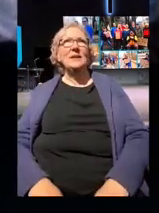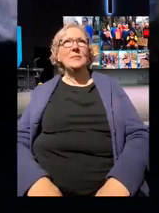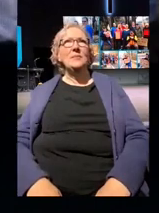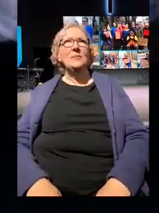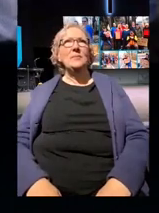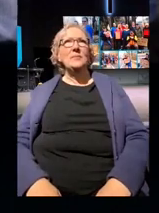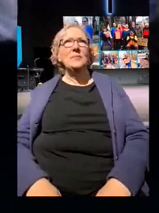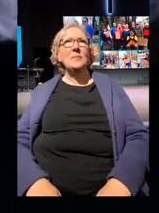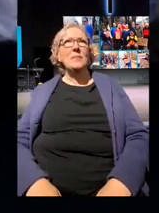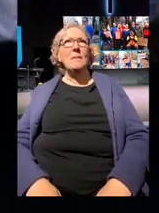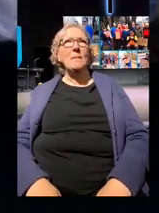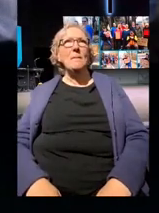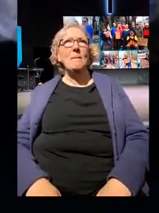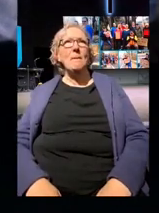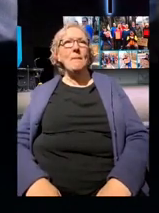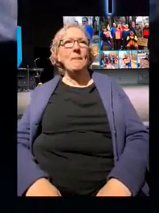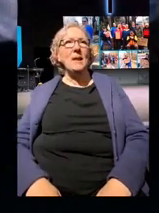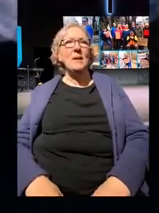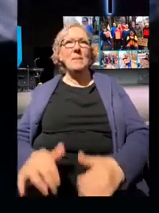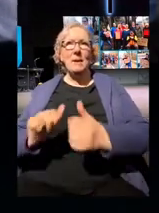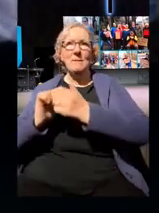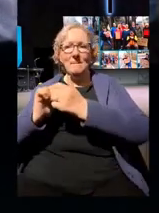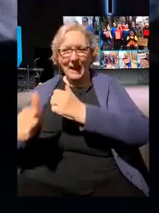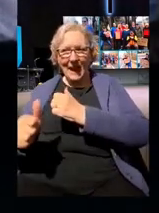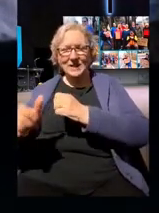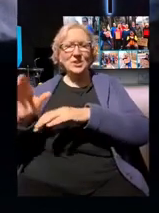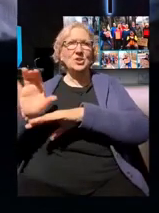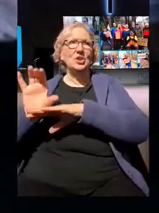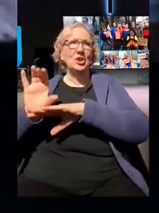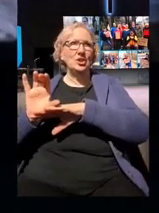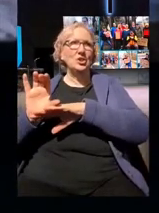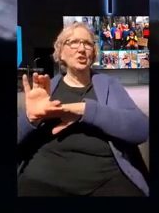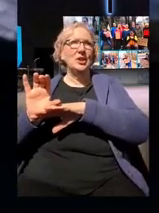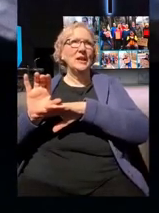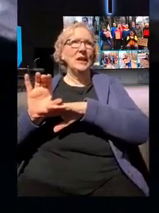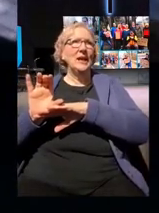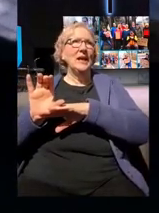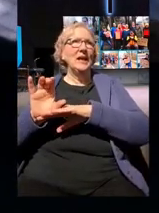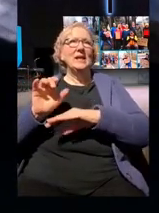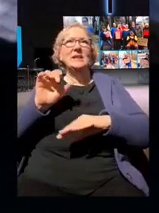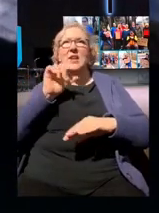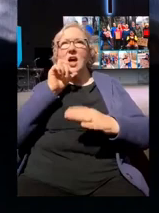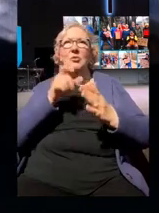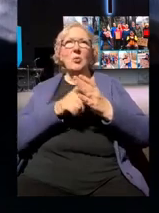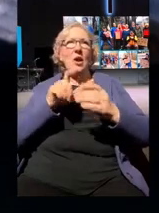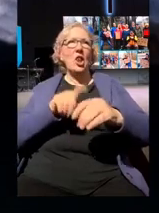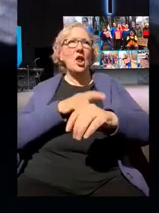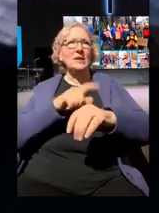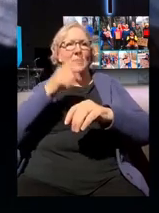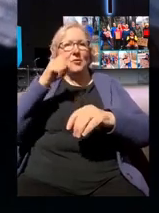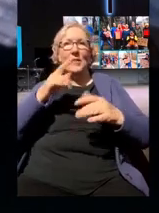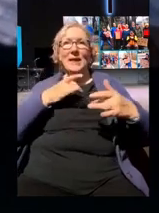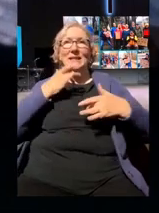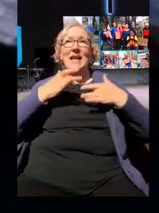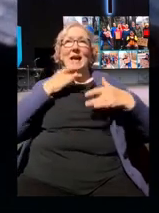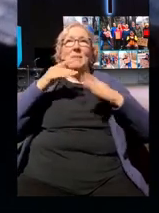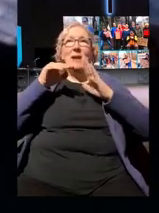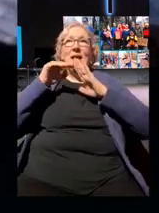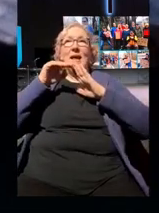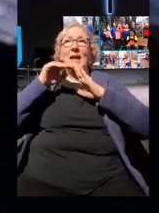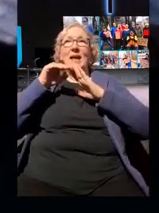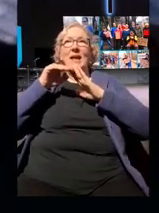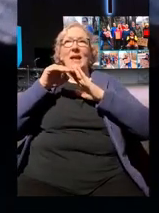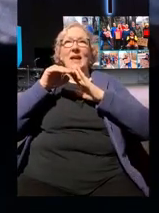But after you get past that, right, it doesn't take long for the excitement to start to wear a little